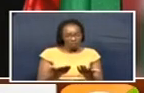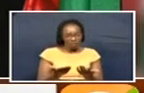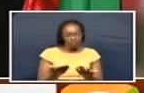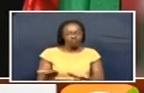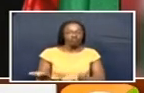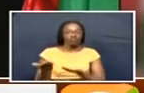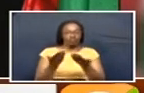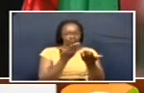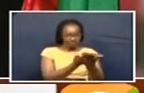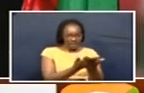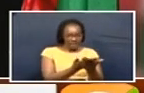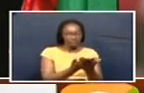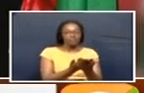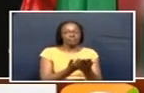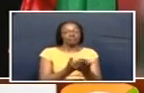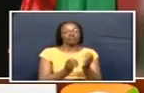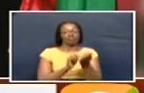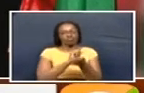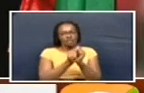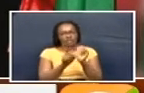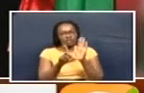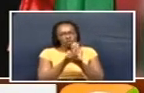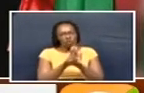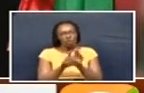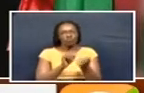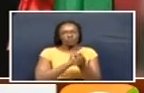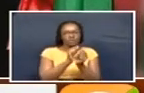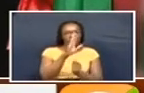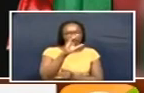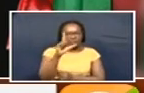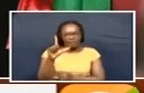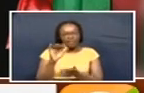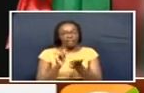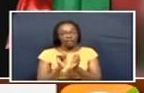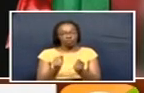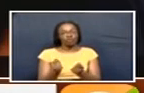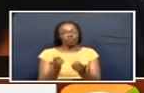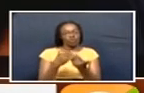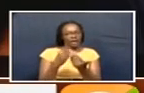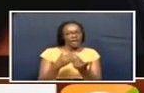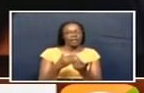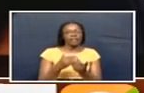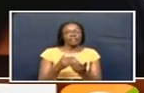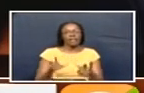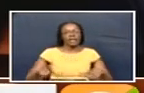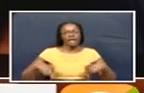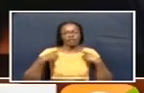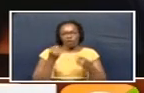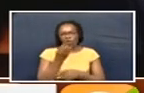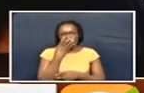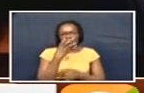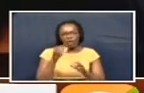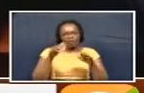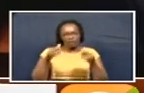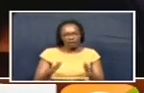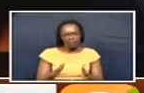petitions, by making laws, helping make laws that would address the plight of these flower farmers. Mm-hmm. So that we don't